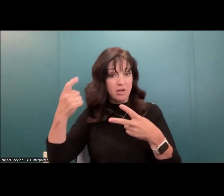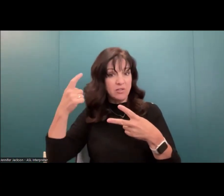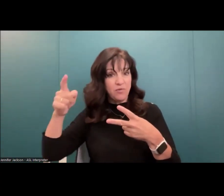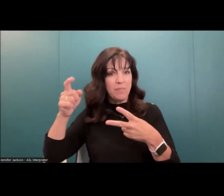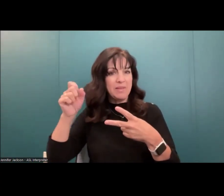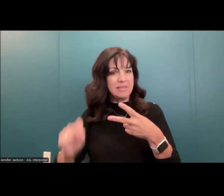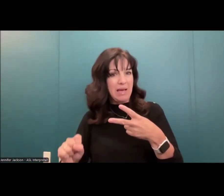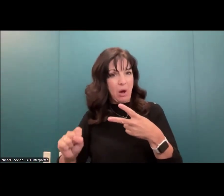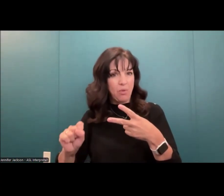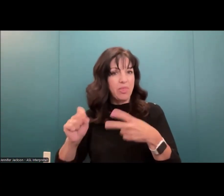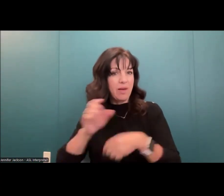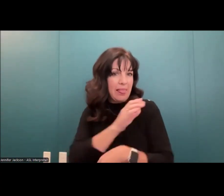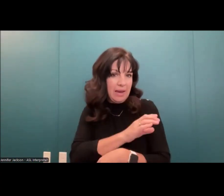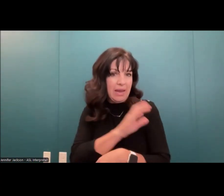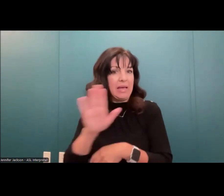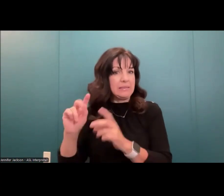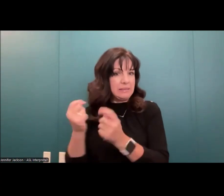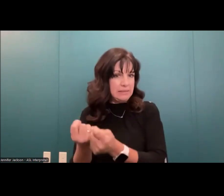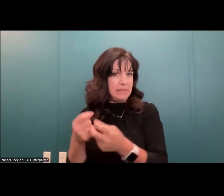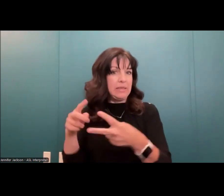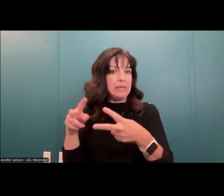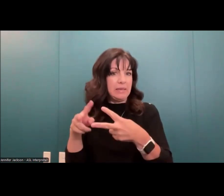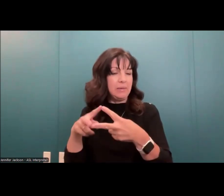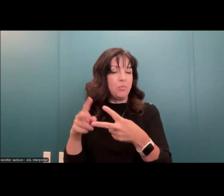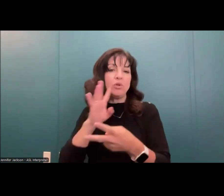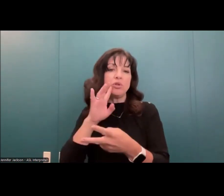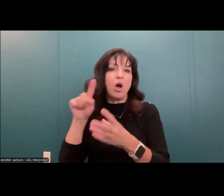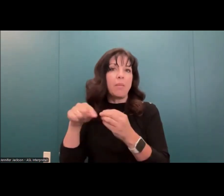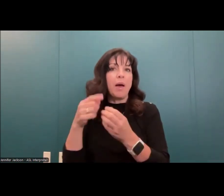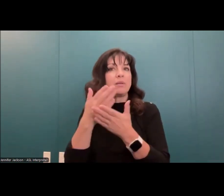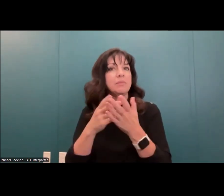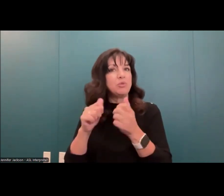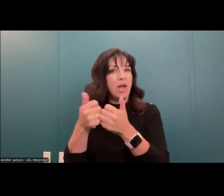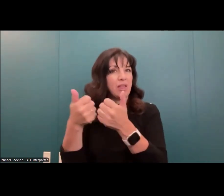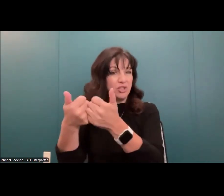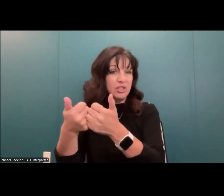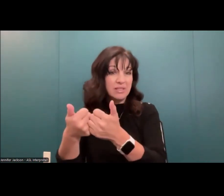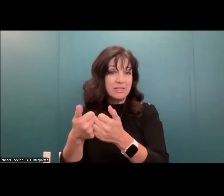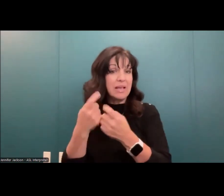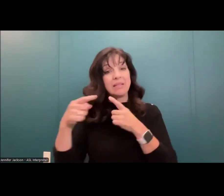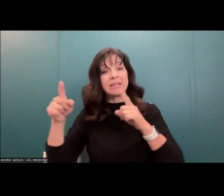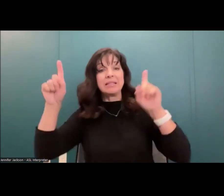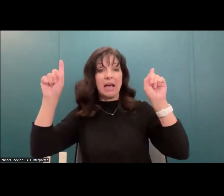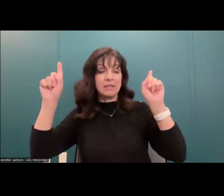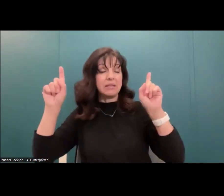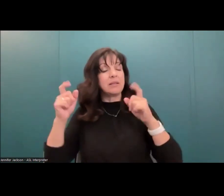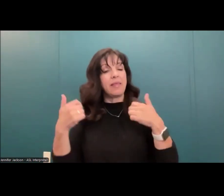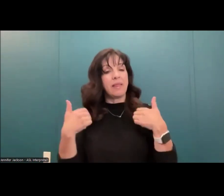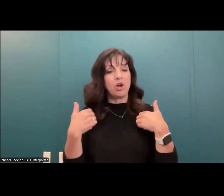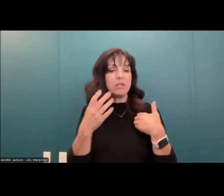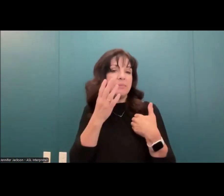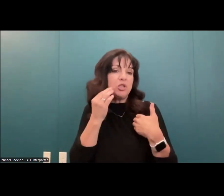his team are going to talk about some of those challenges and successes that they're having.